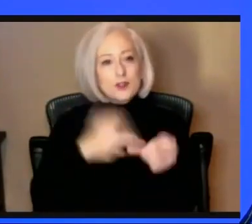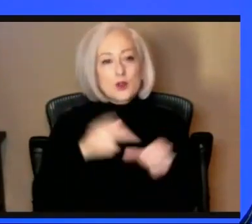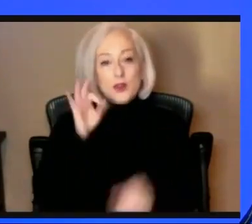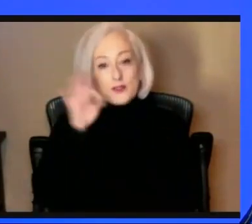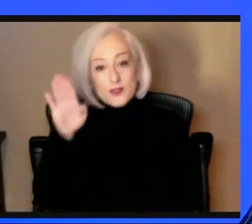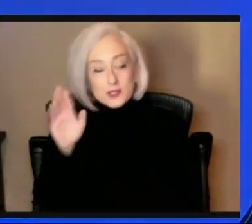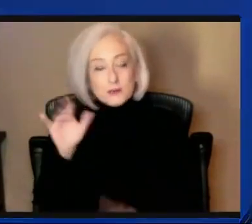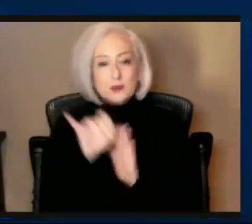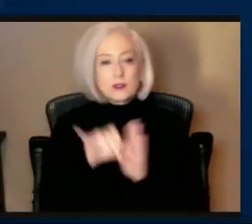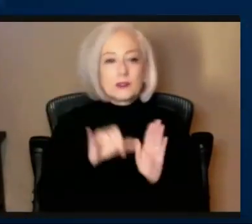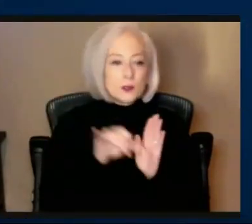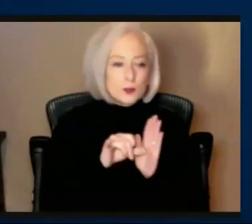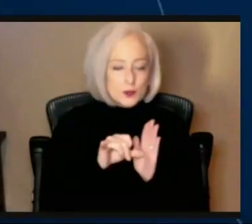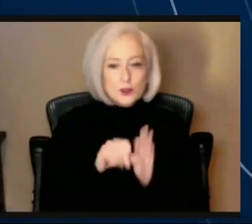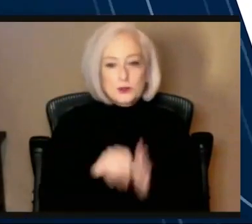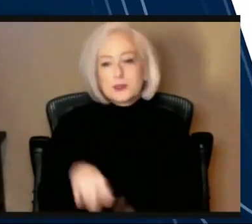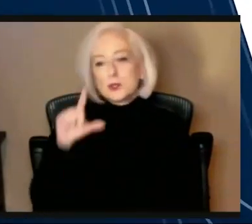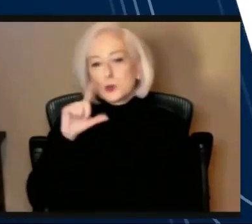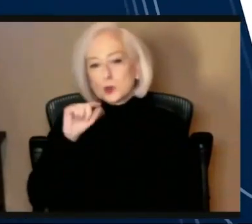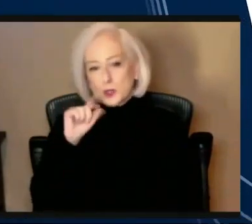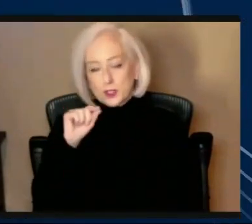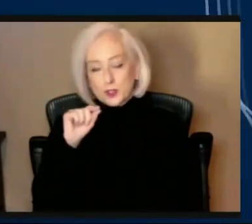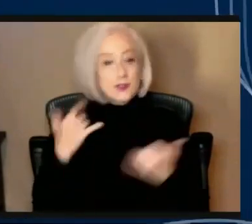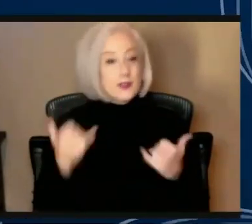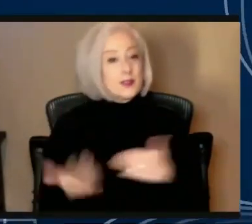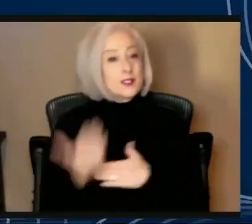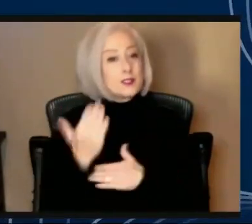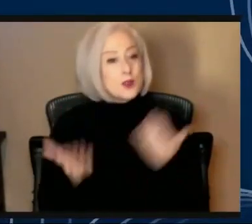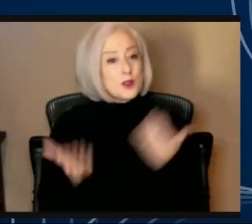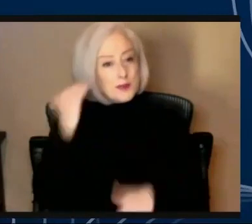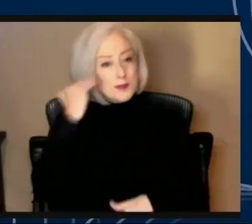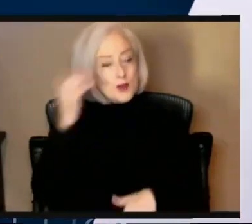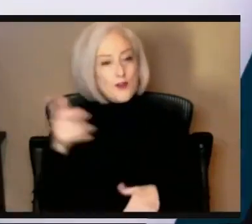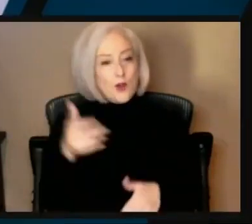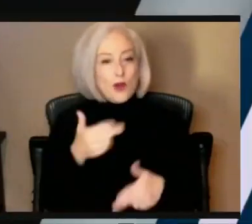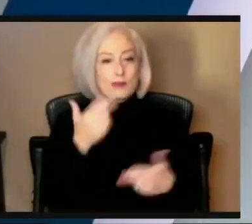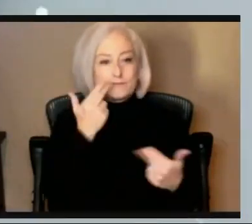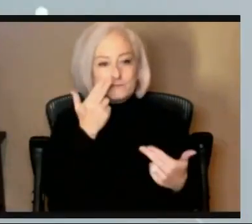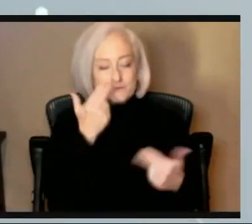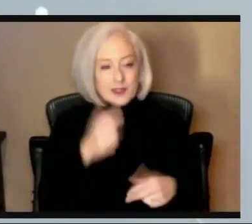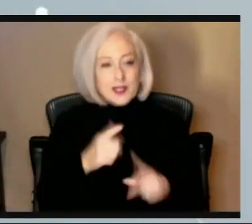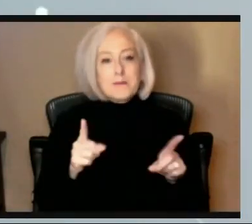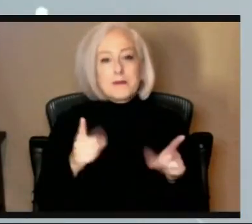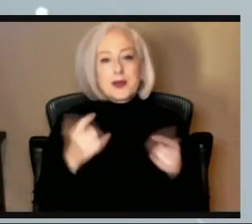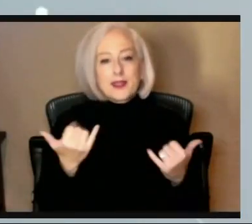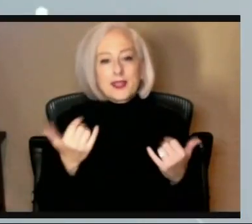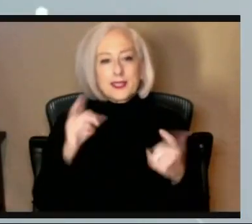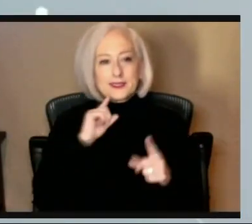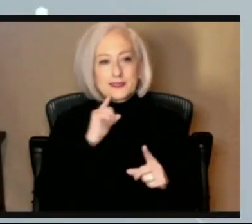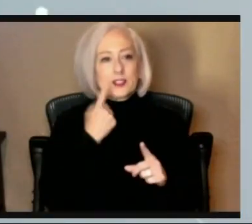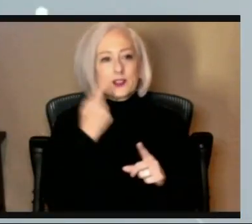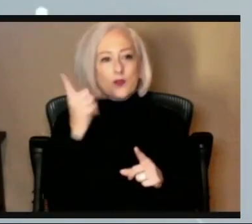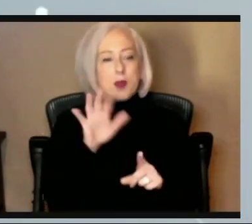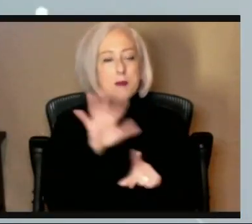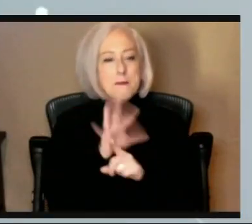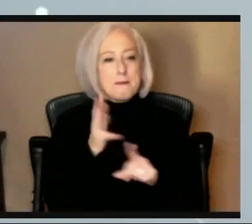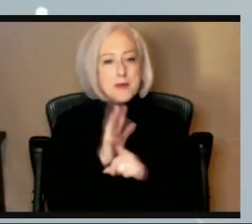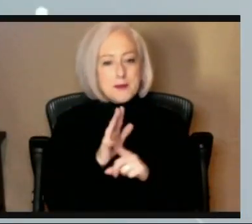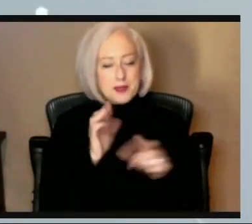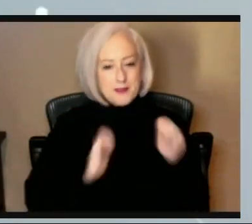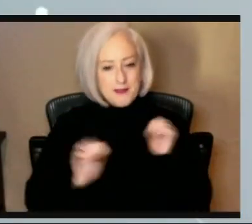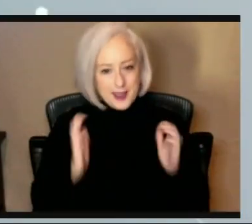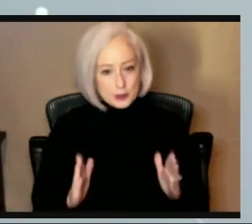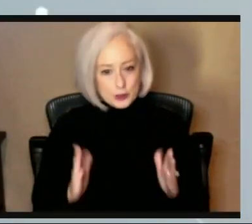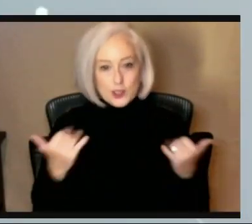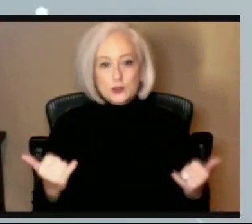on Twitter. Coming up this morning, you may know him for his humor, but things turned serious for one popular actor. He joins us live this morning to talk about the treatment